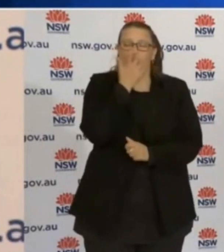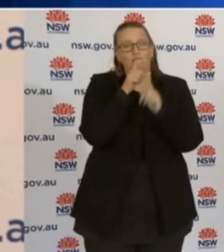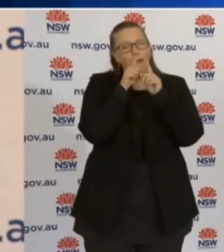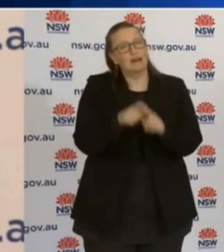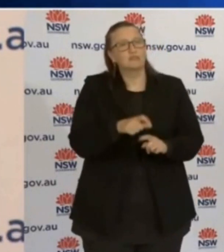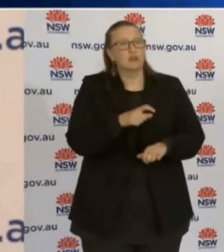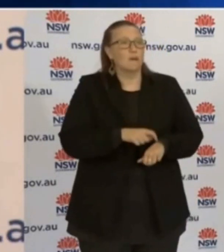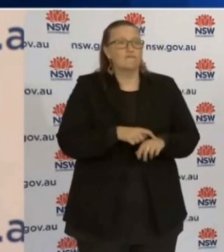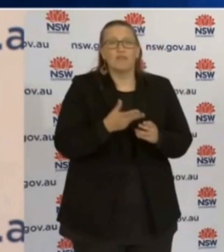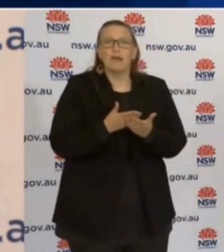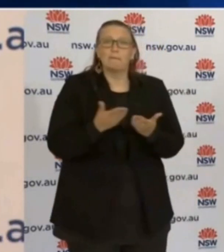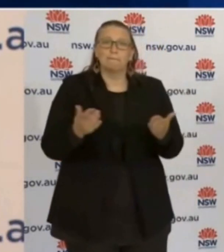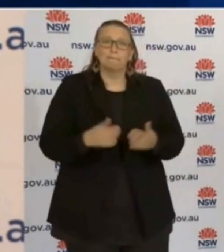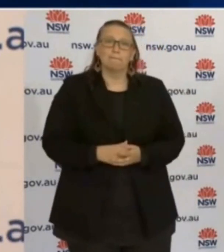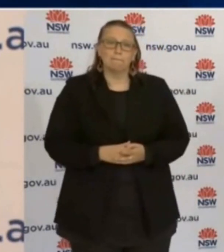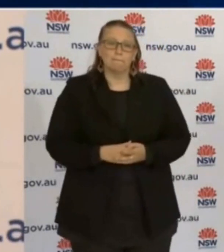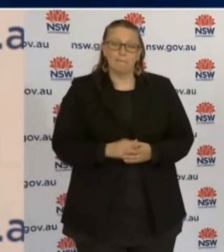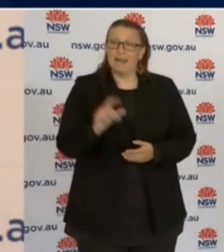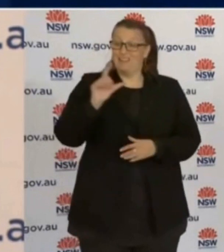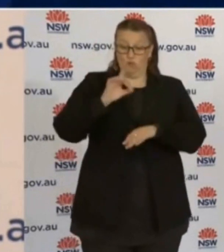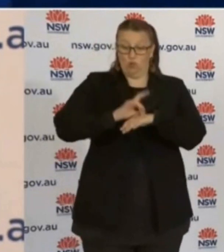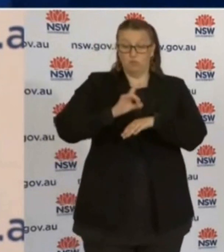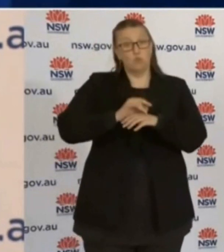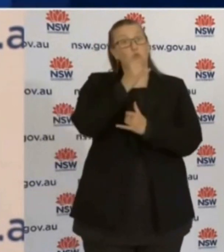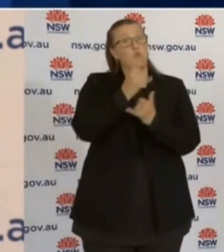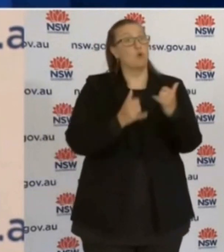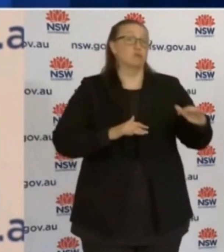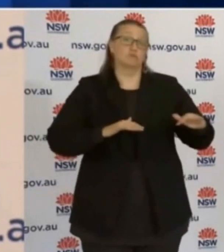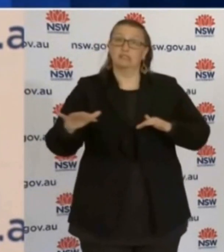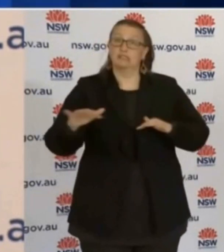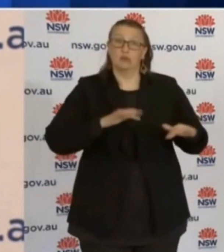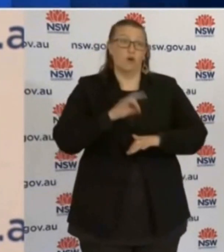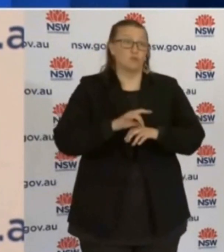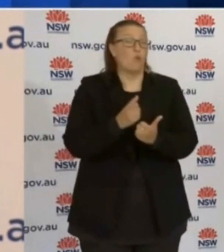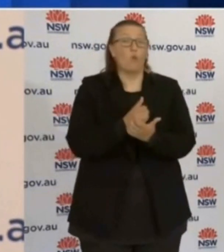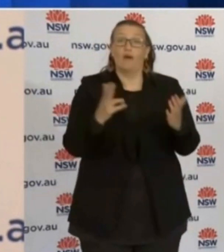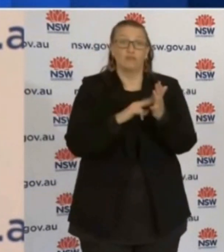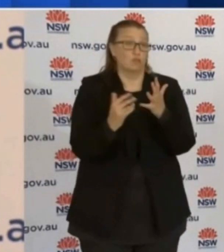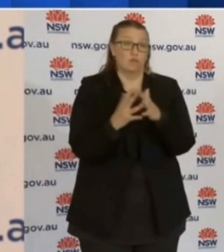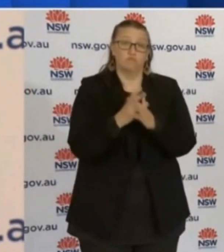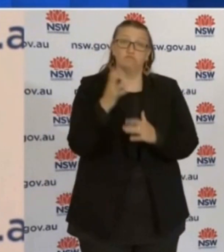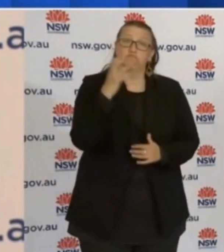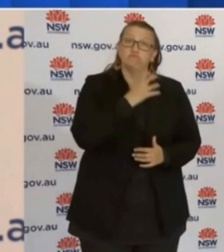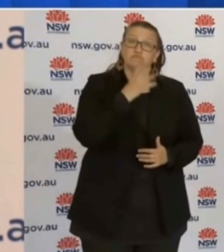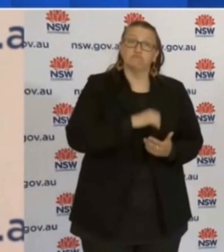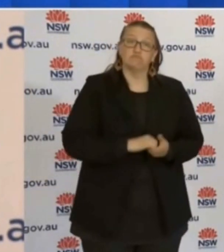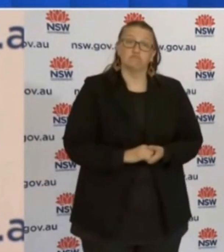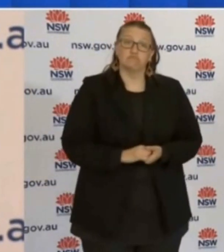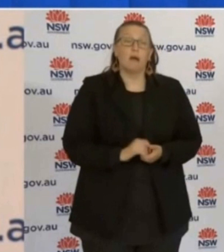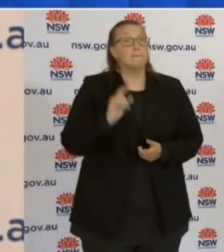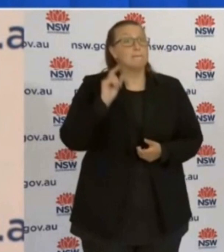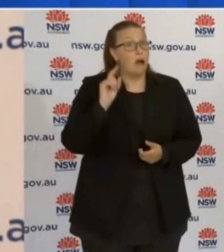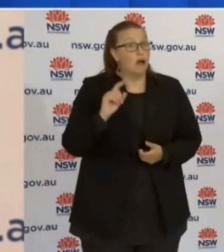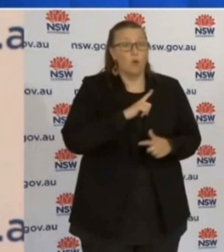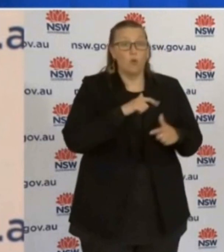The hospital is one of the busiest in the state and continues to take every measure to keep the patients and staff safe during